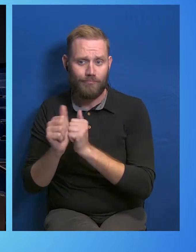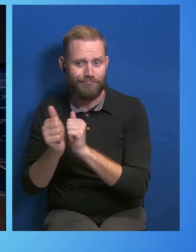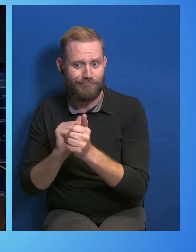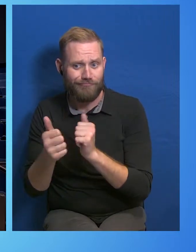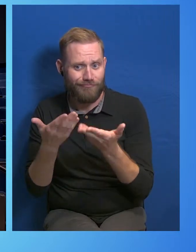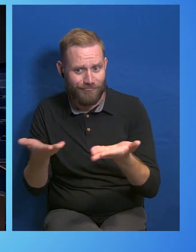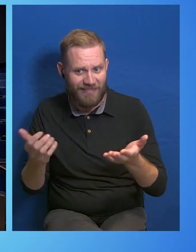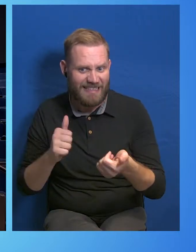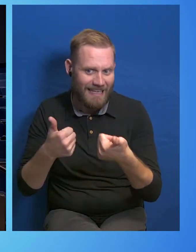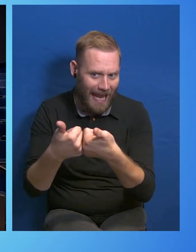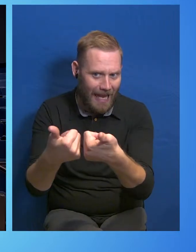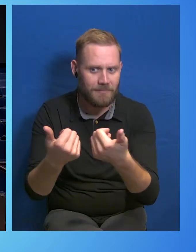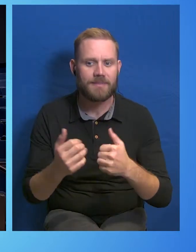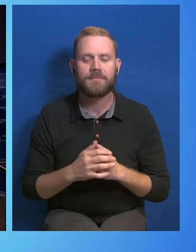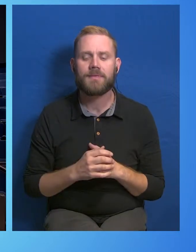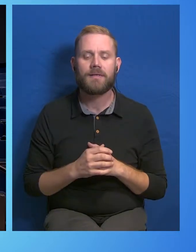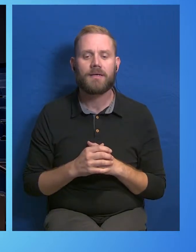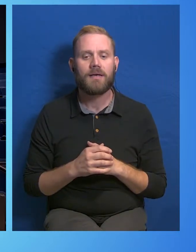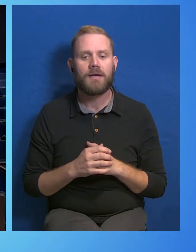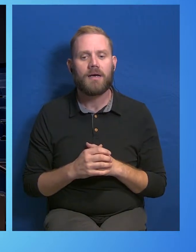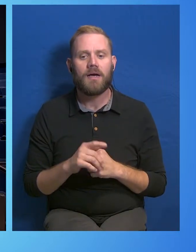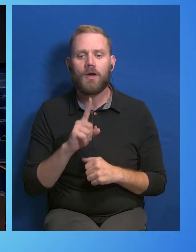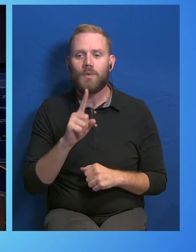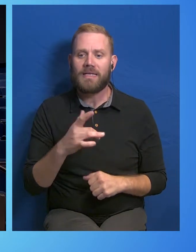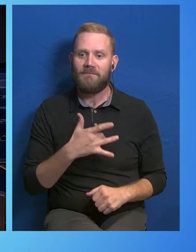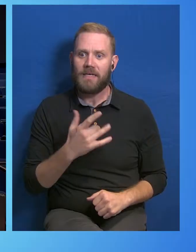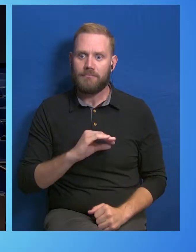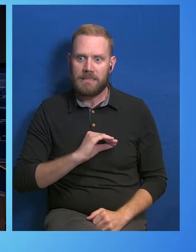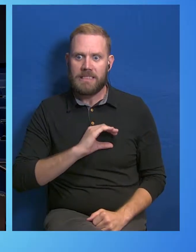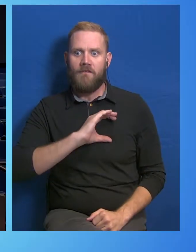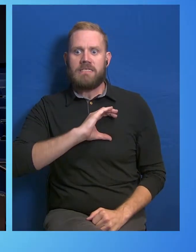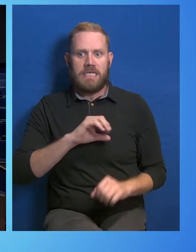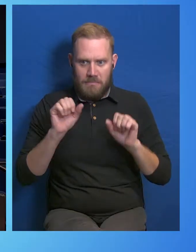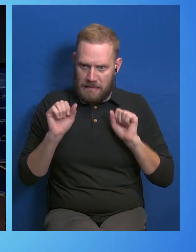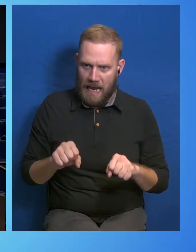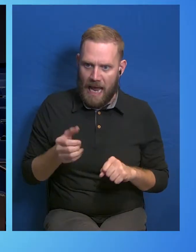programs. This has been a source of self-esteem,